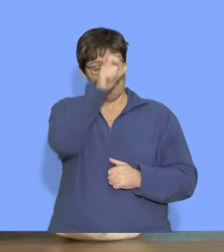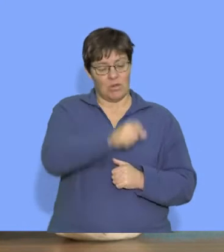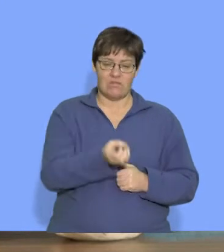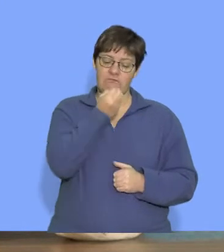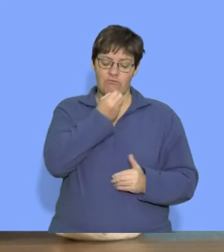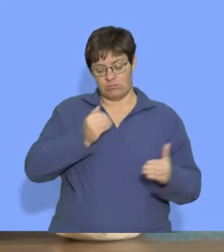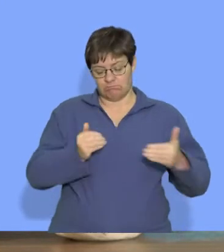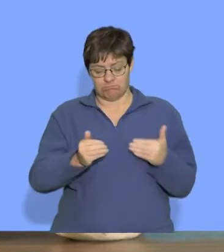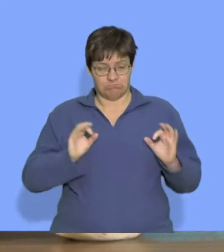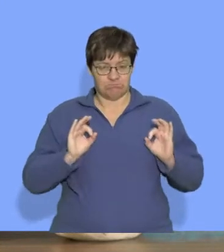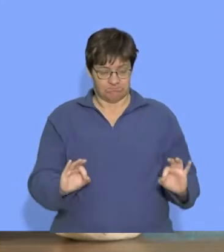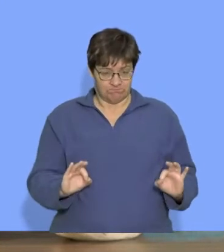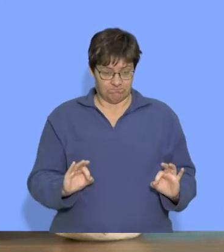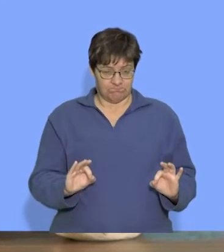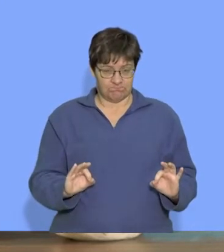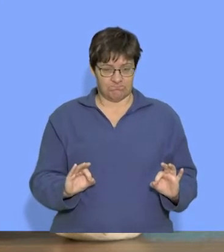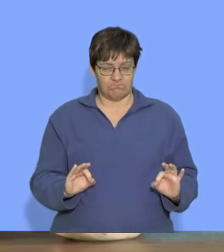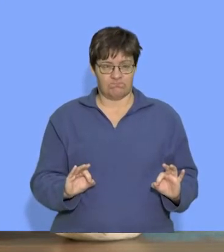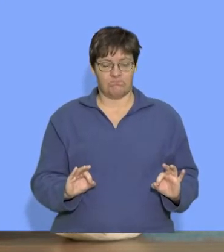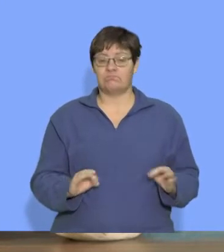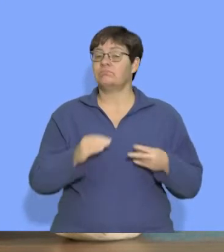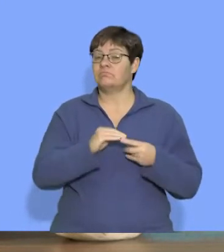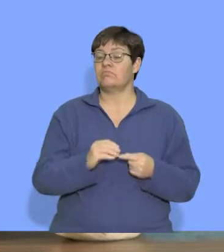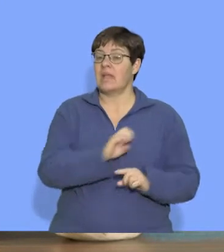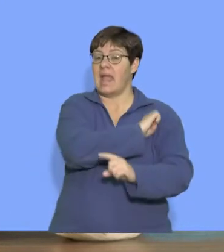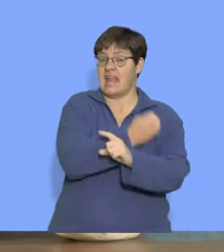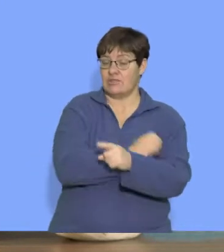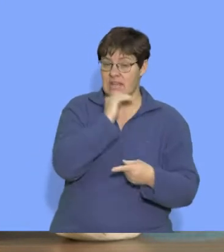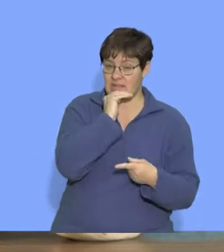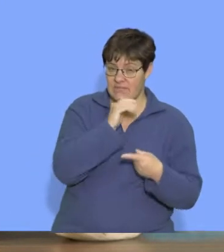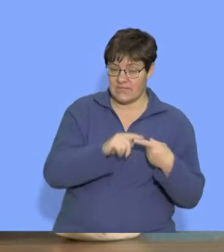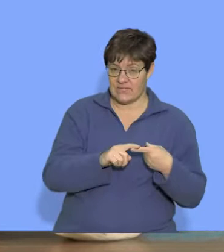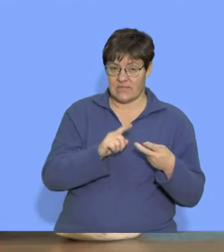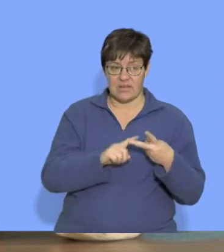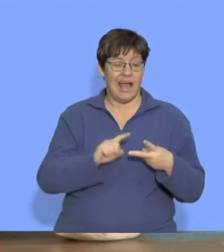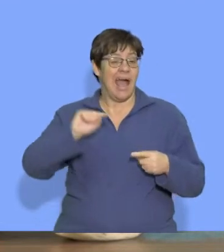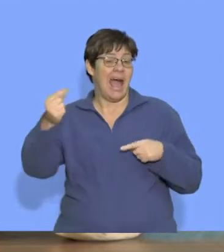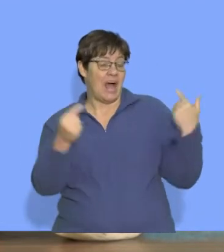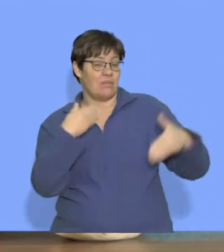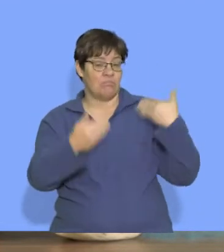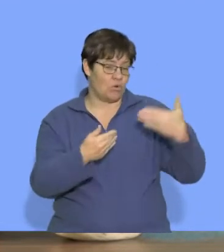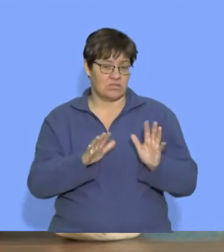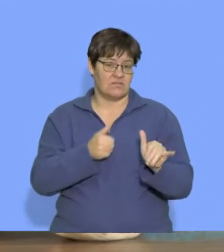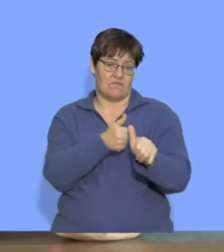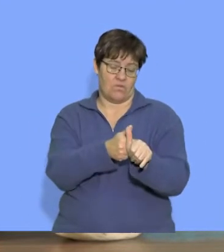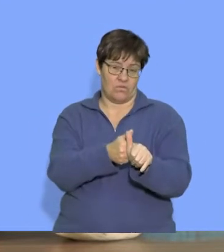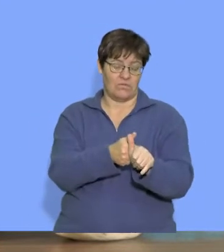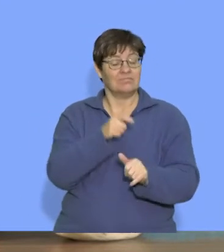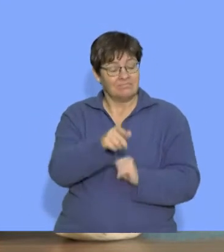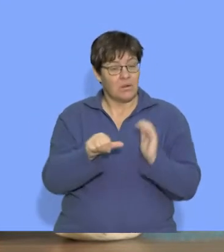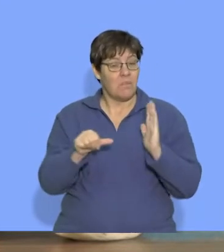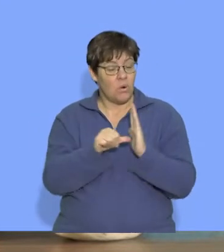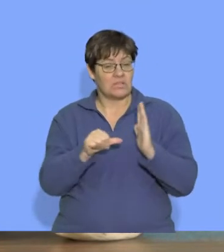balanced nutritional meal or diet has enough of energy to carry out other metabolic processes. And